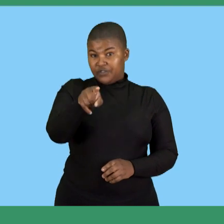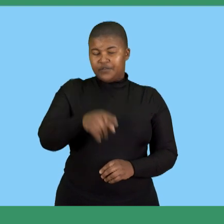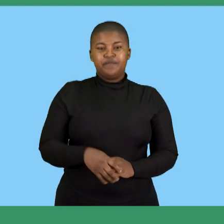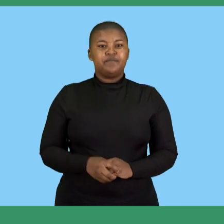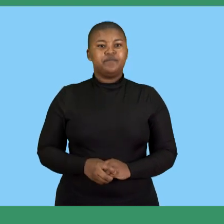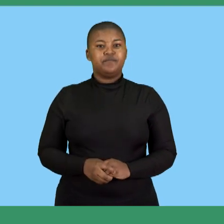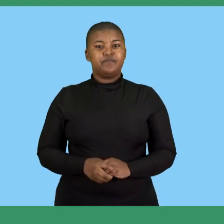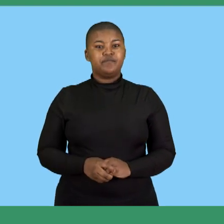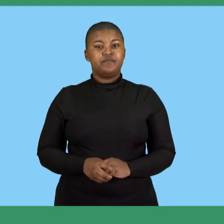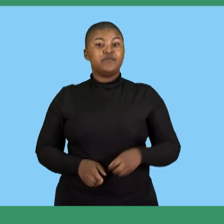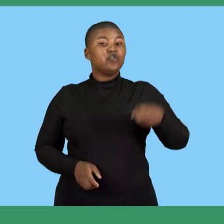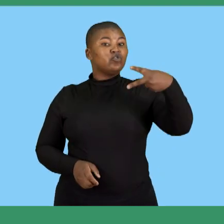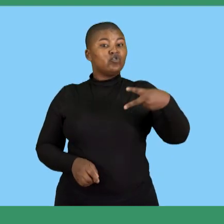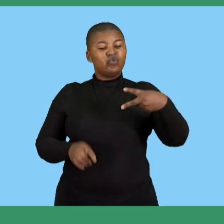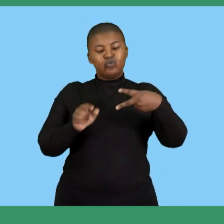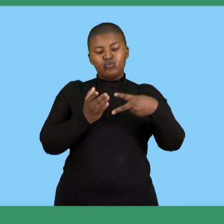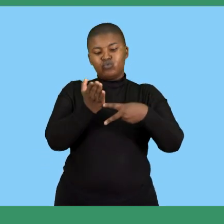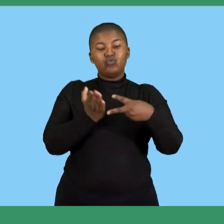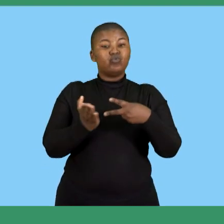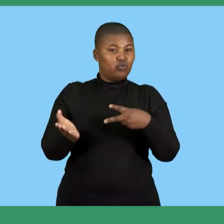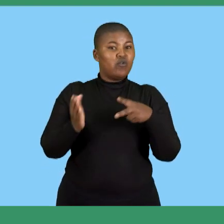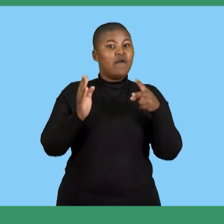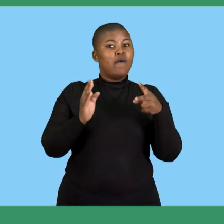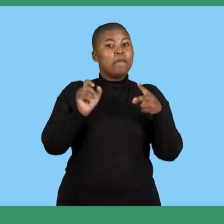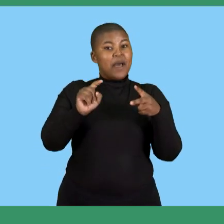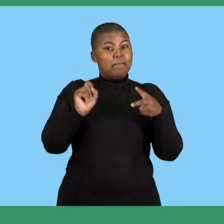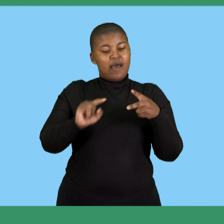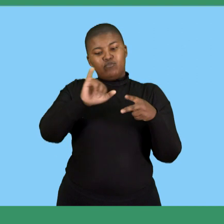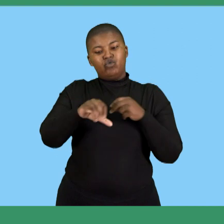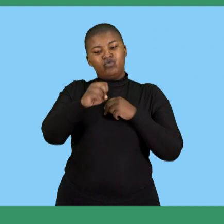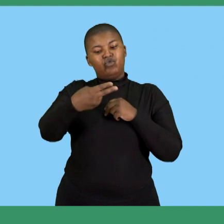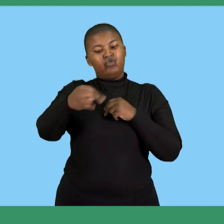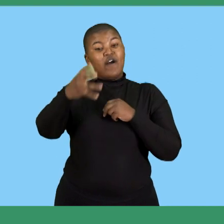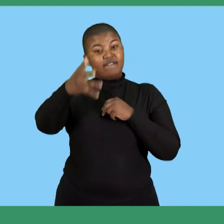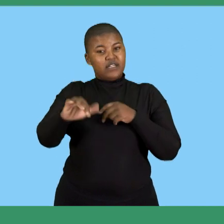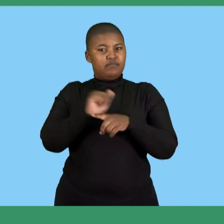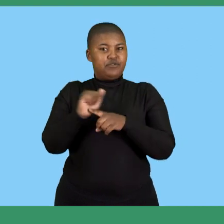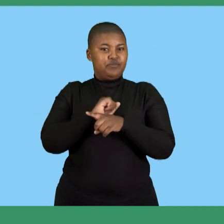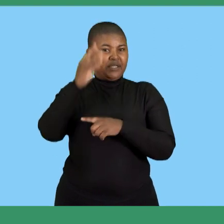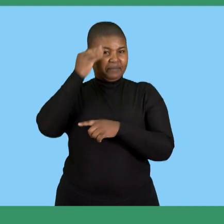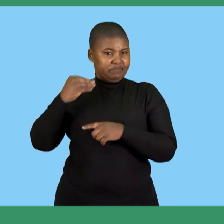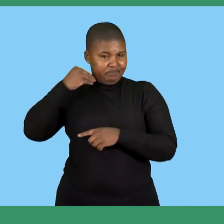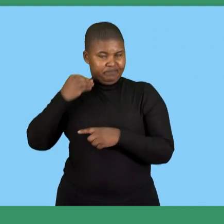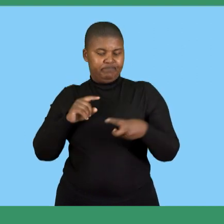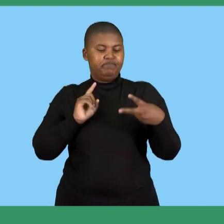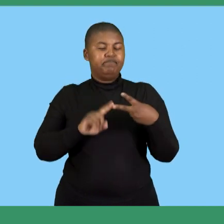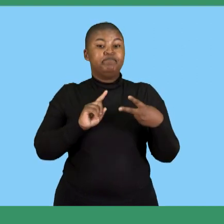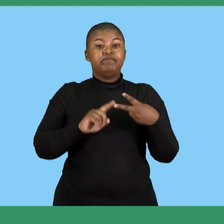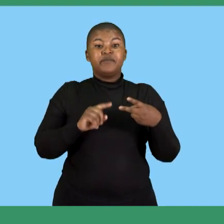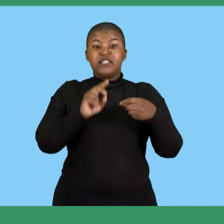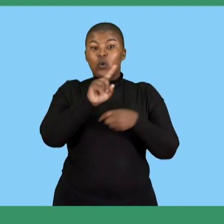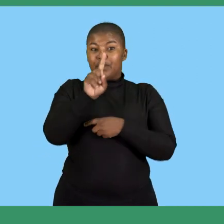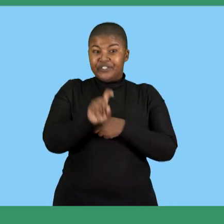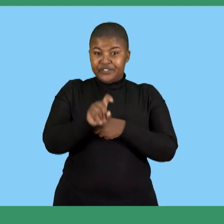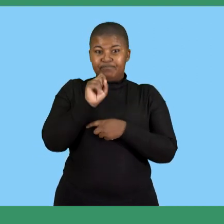question says to us, quote 2 factors that John considered when preparing for a presentation. And the second one